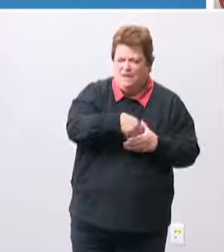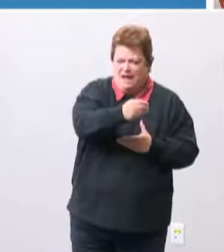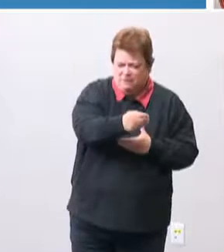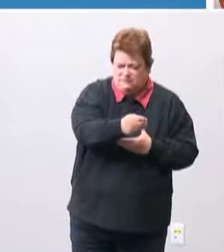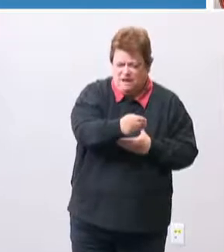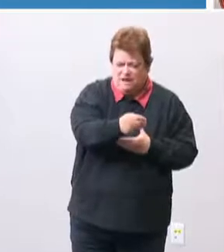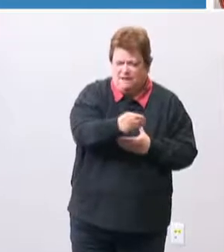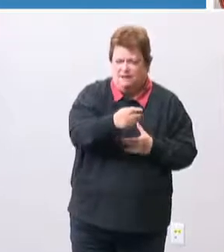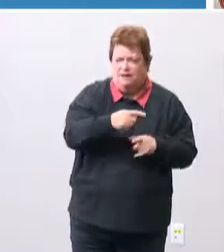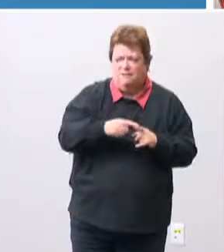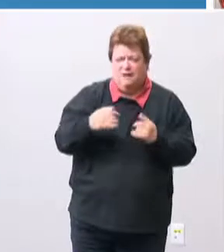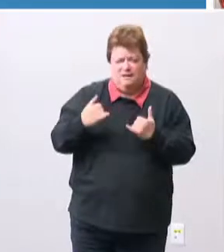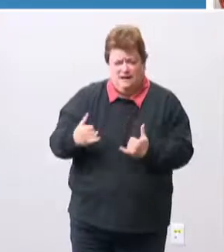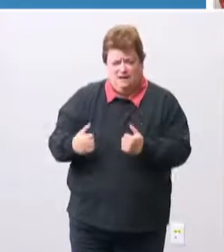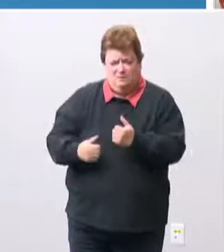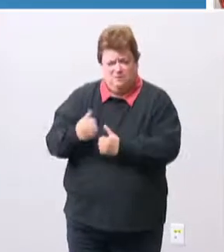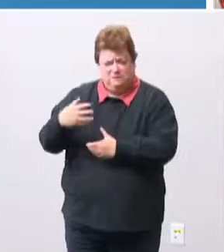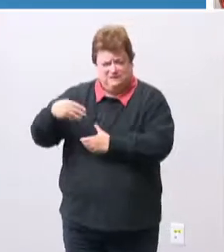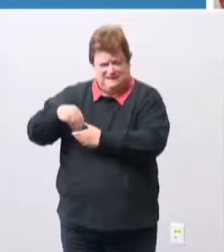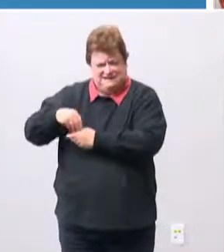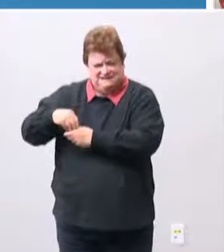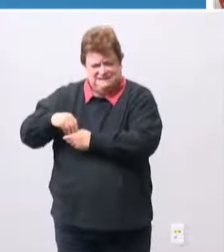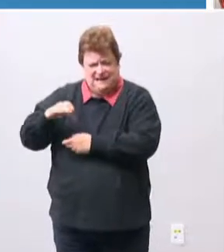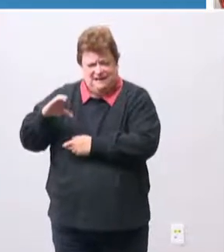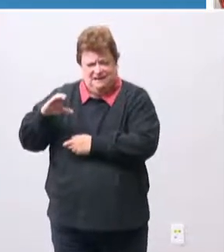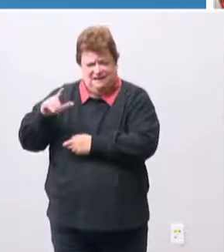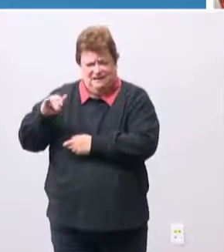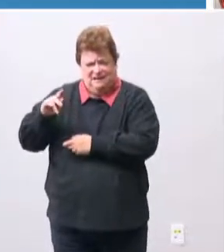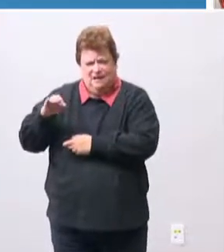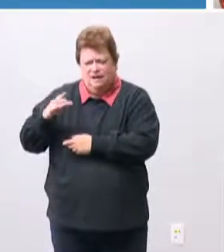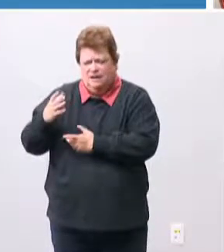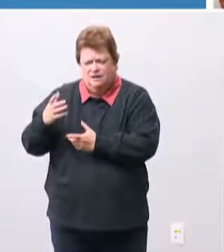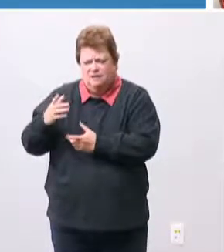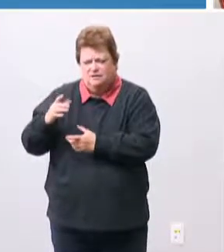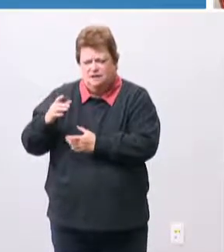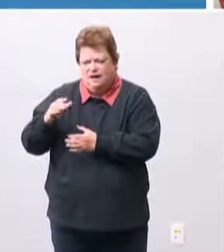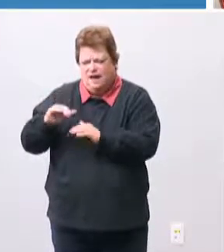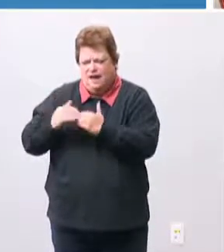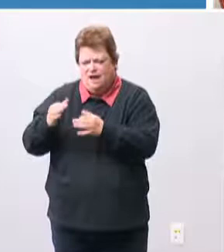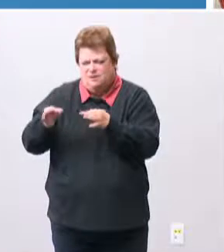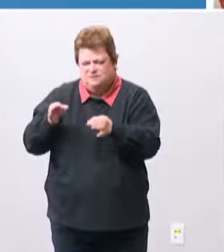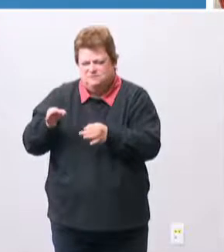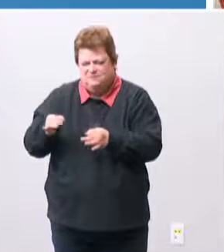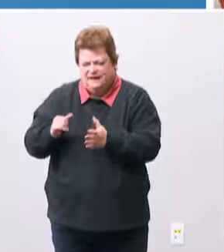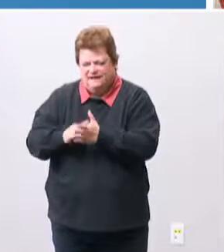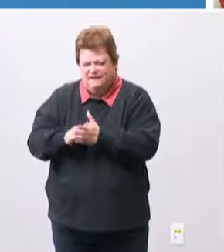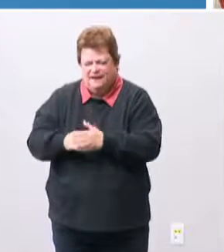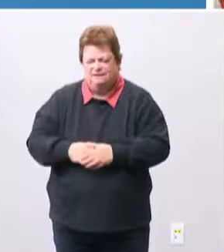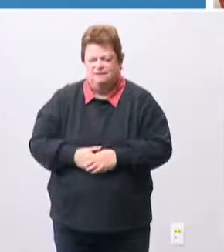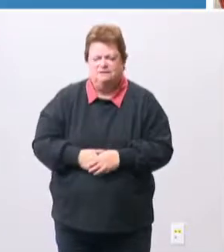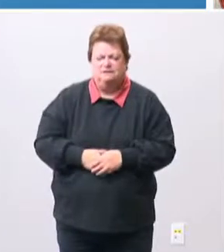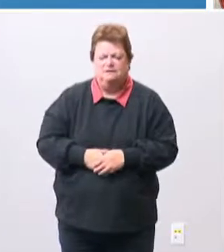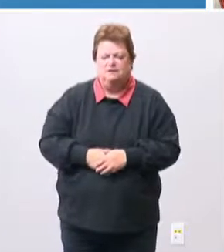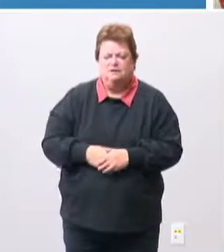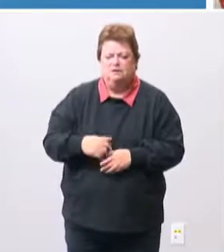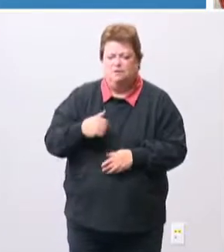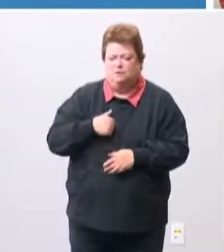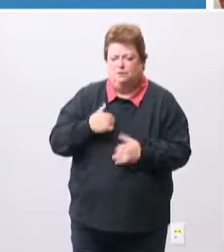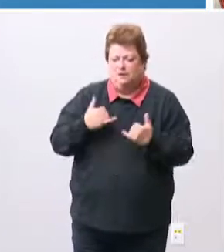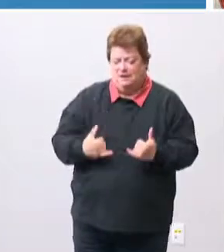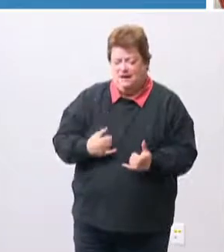Now it's mostly from inside the county. Anything you can attribute that to? You know, we're seeing in the